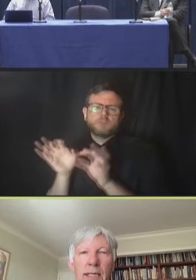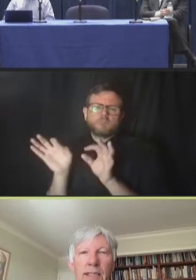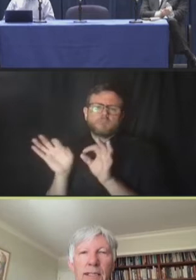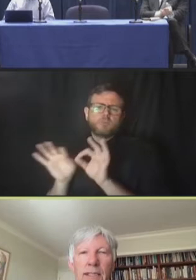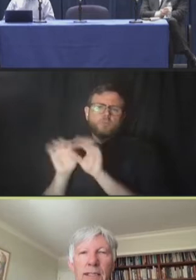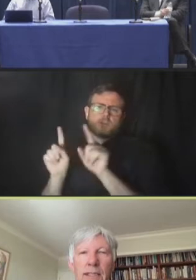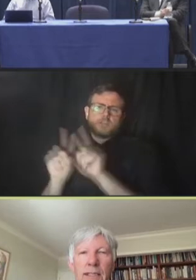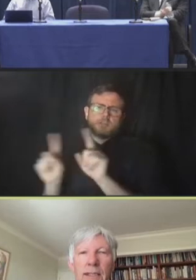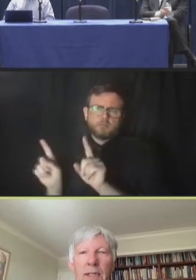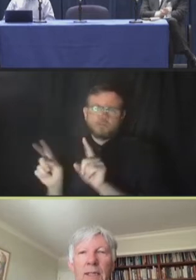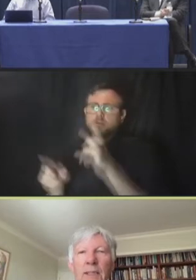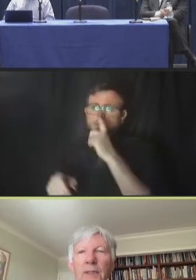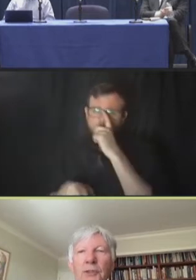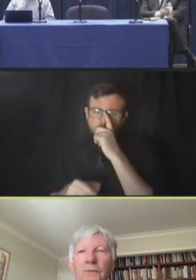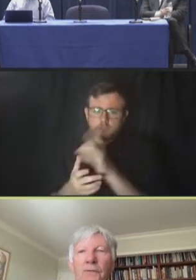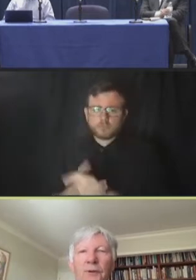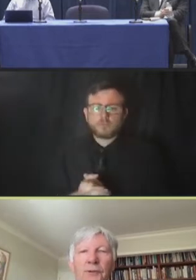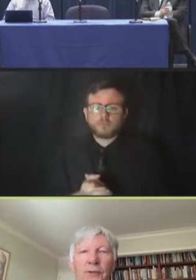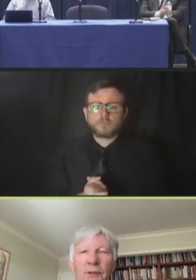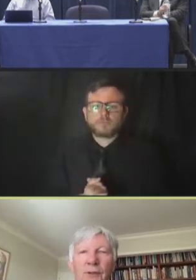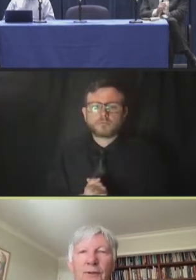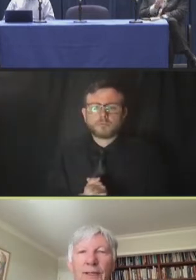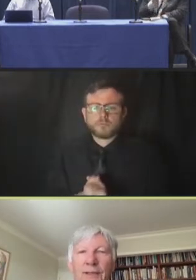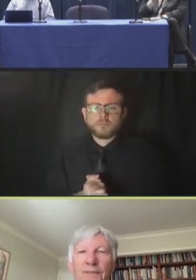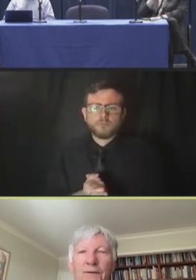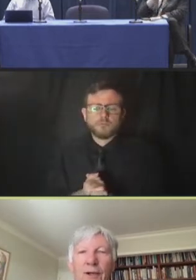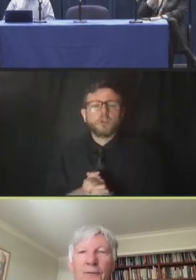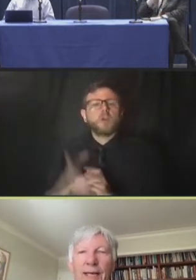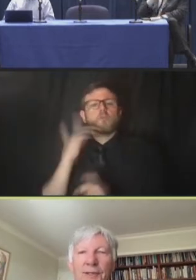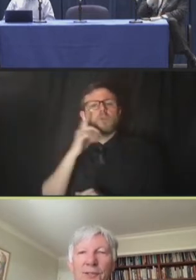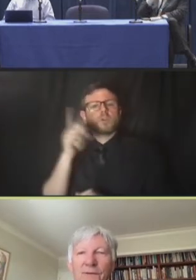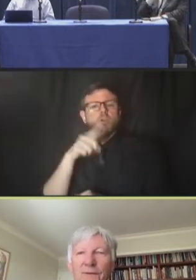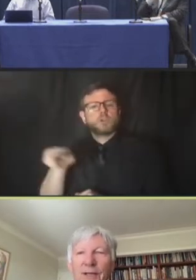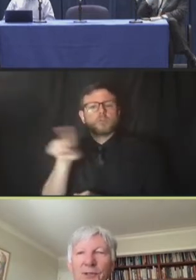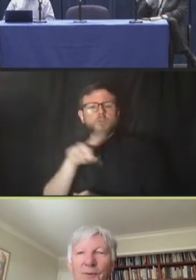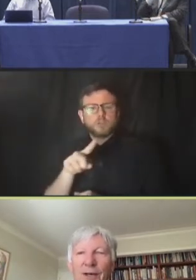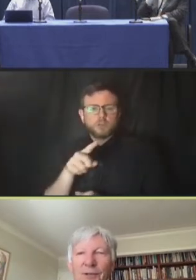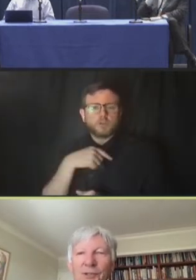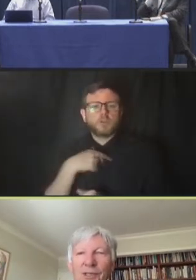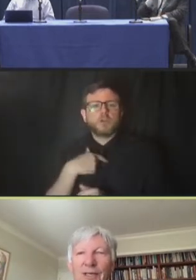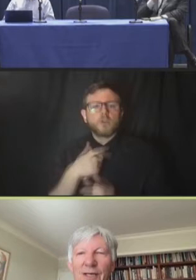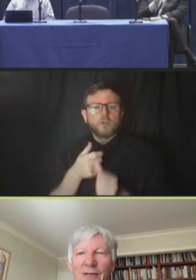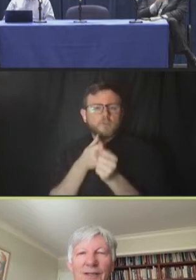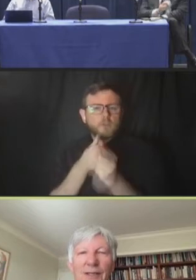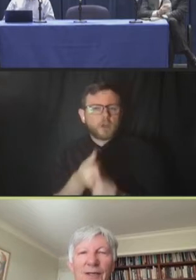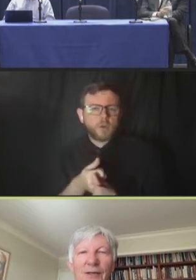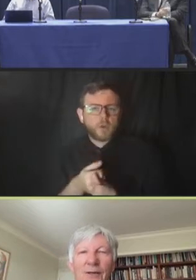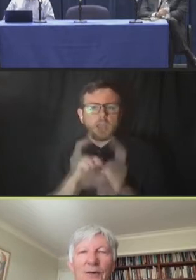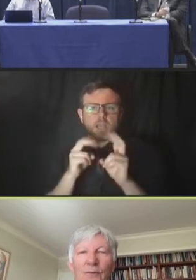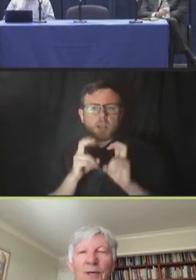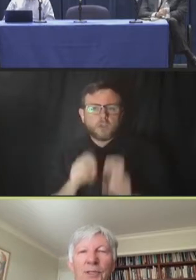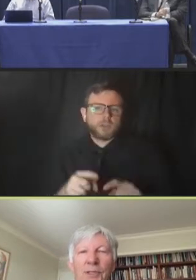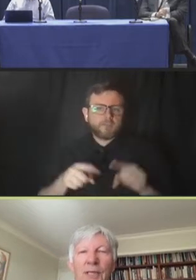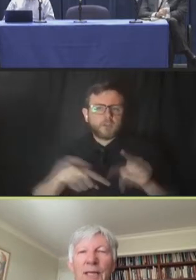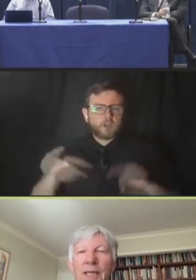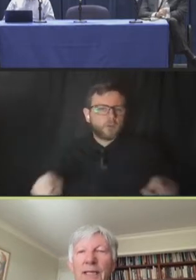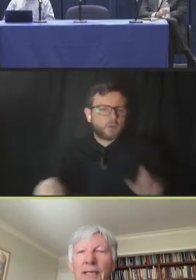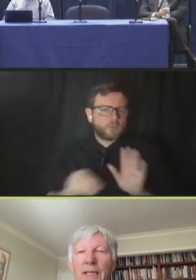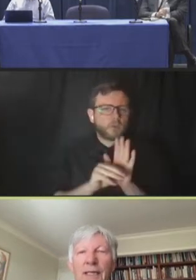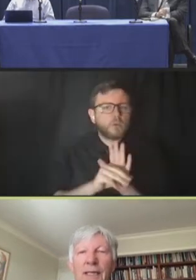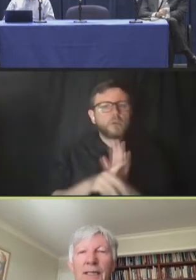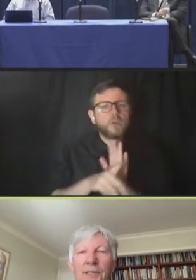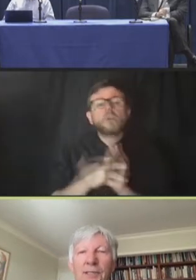slide. So for those of you that follow analysis of variance models, there was